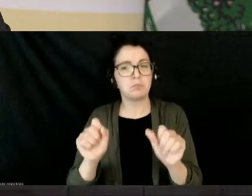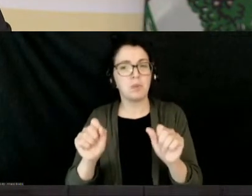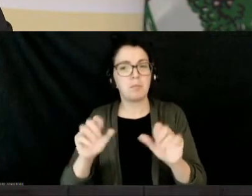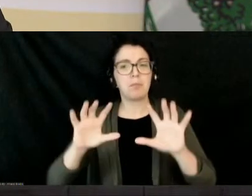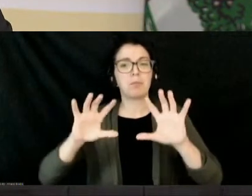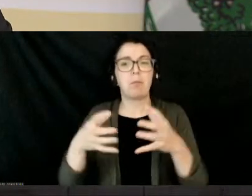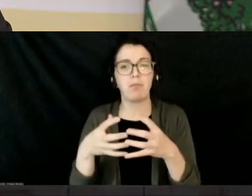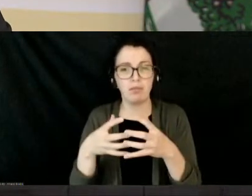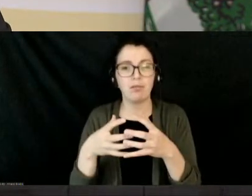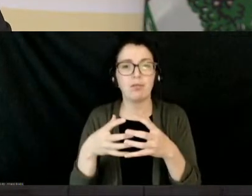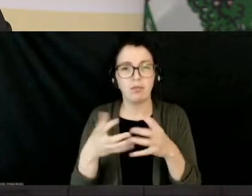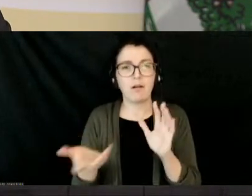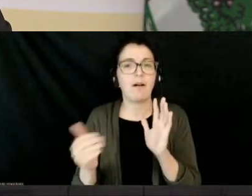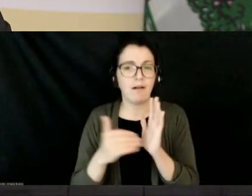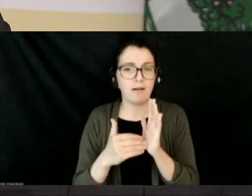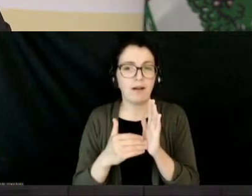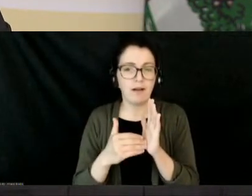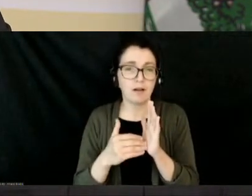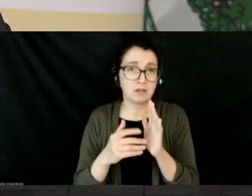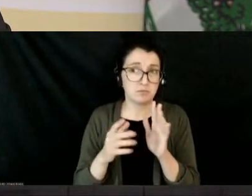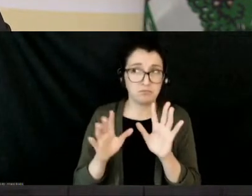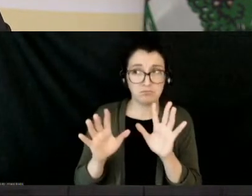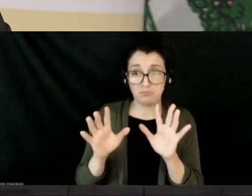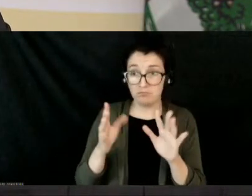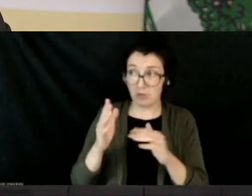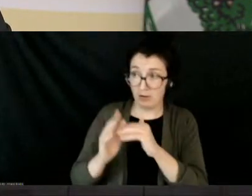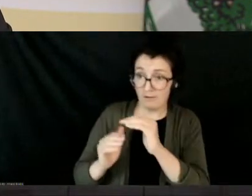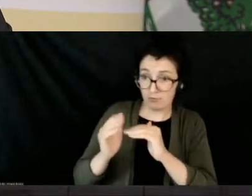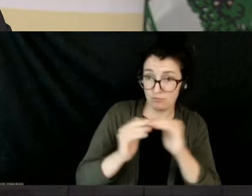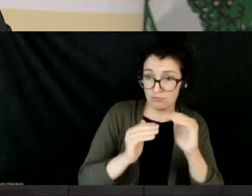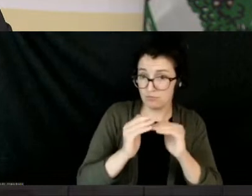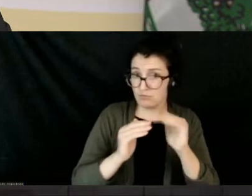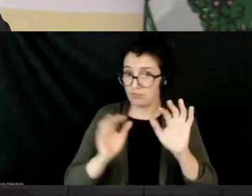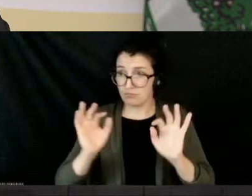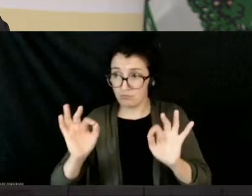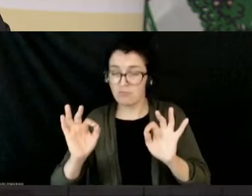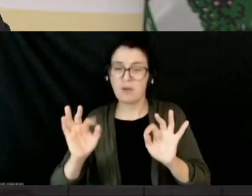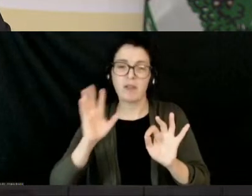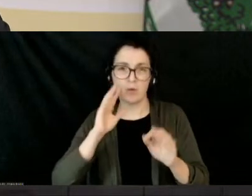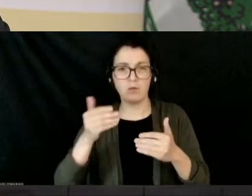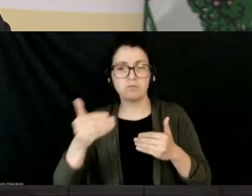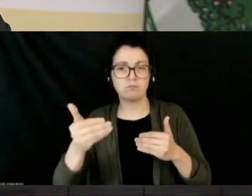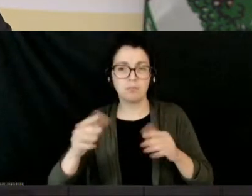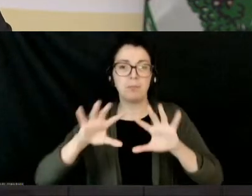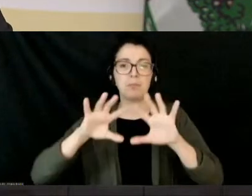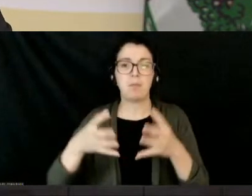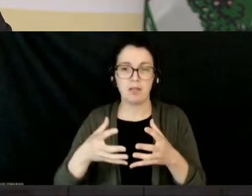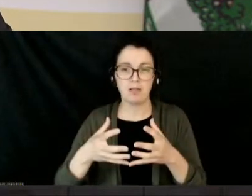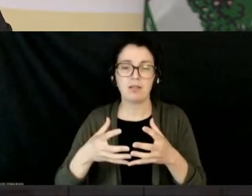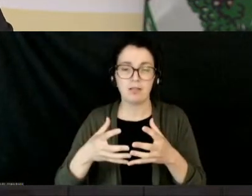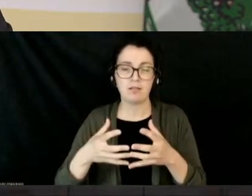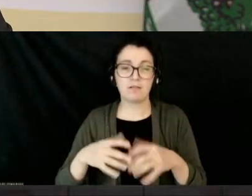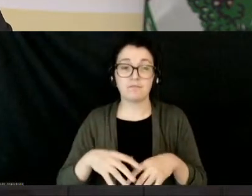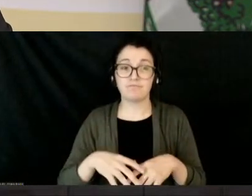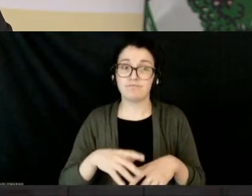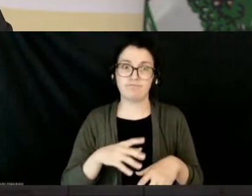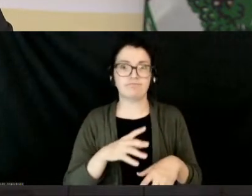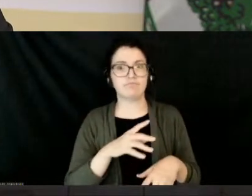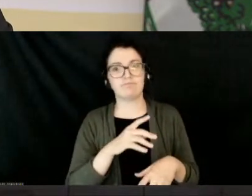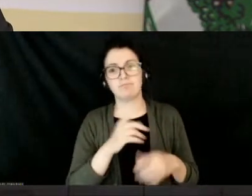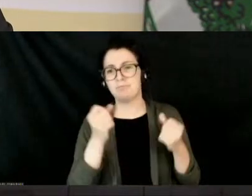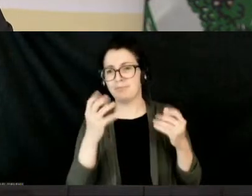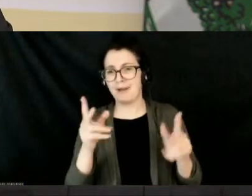come to a date that all are comfortable with. I think what we have outlined in this plan, thanks to the hard work of Dr. Morrison and so many others, is